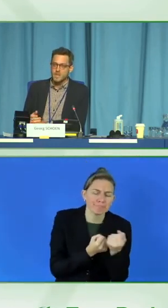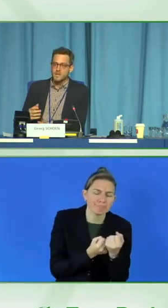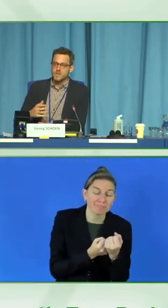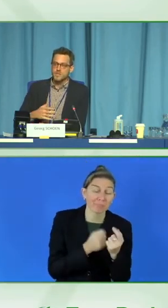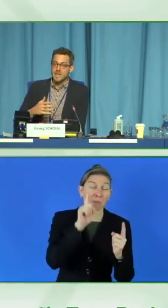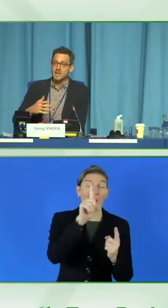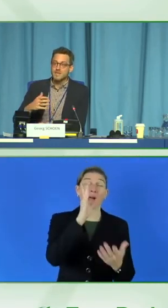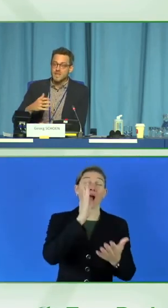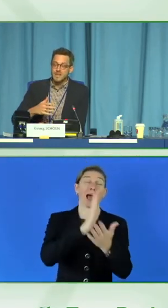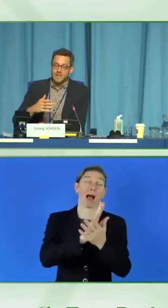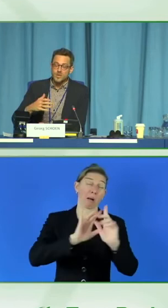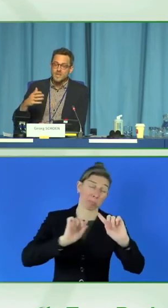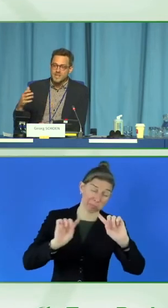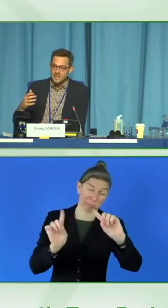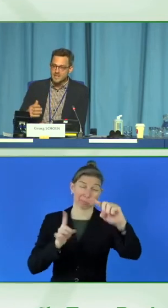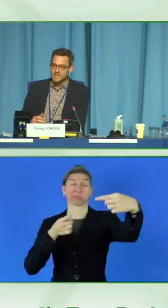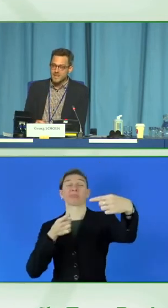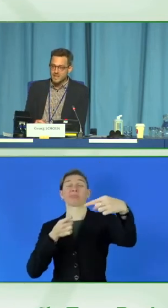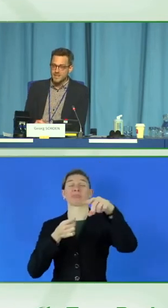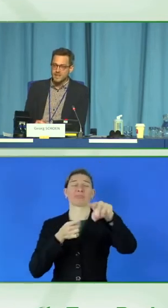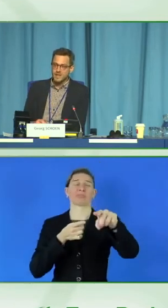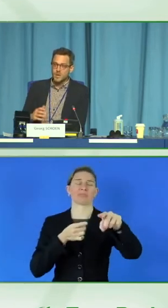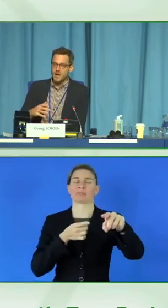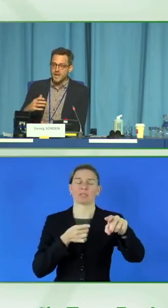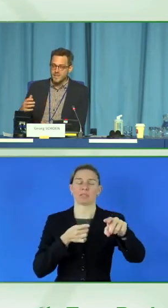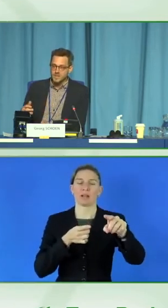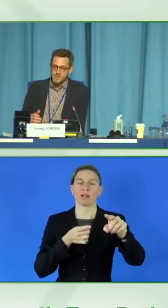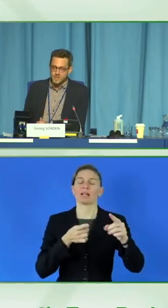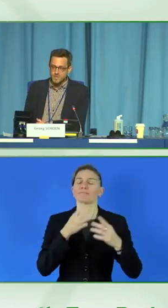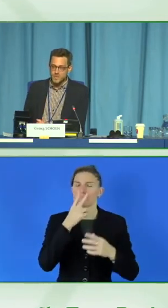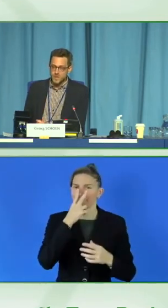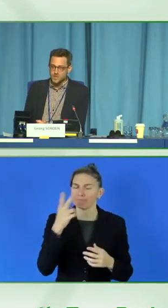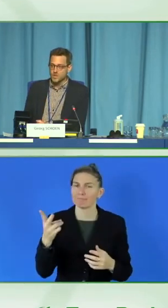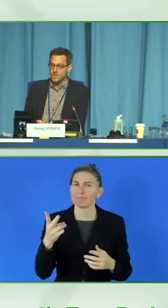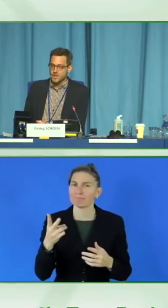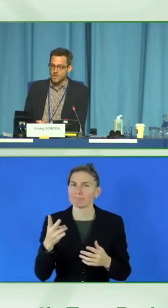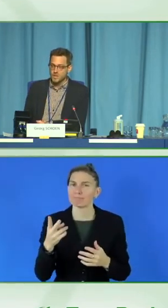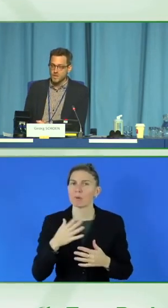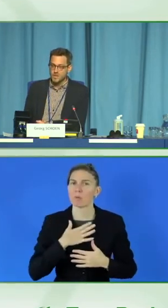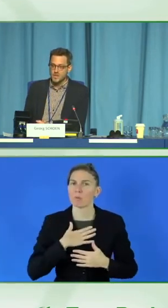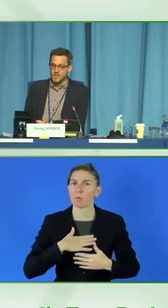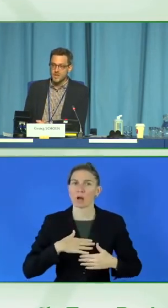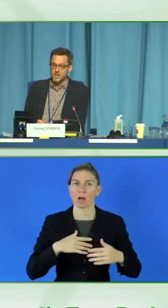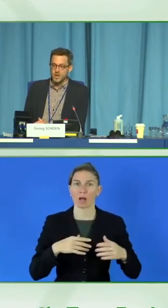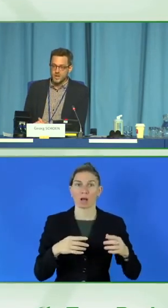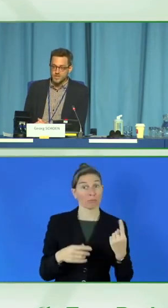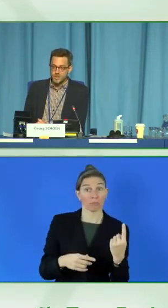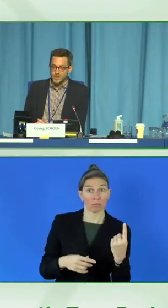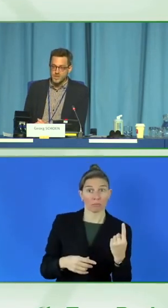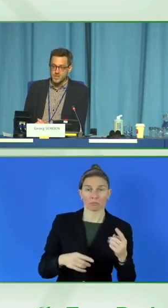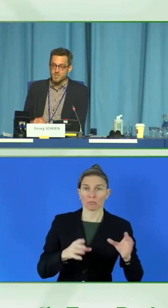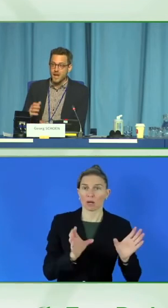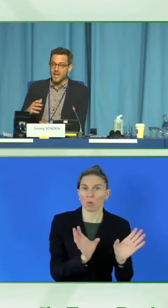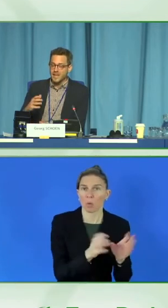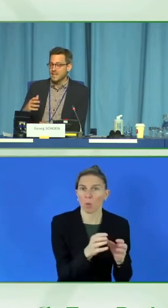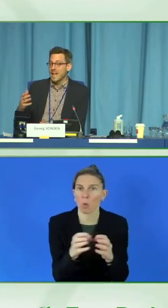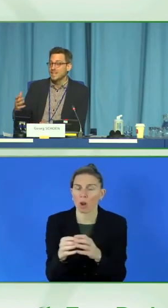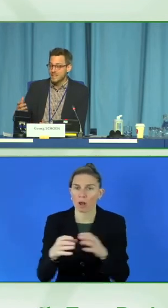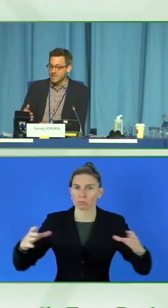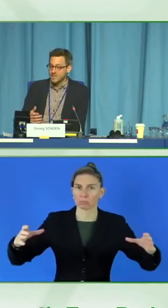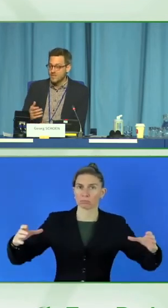us. So we increasingly see collectives of social entrepreneurs joining forces